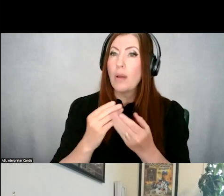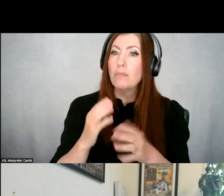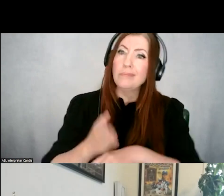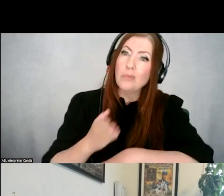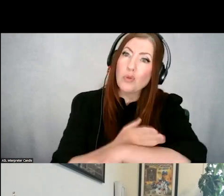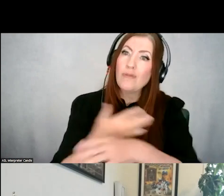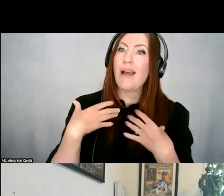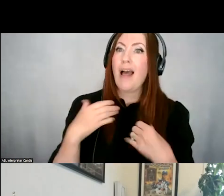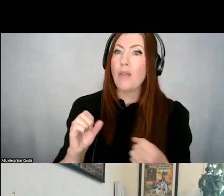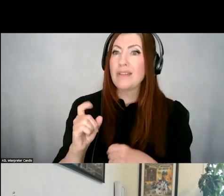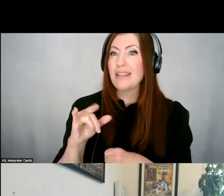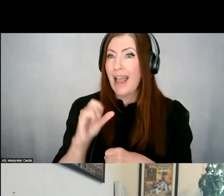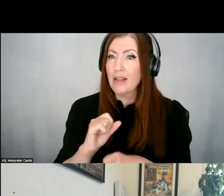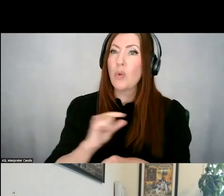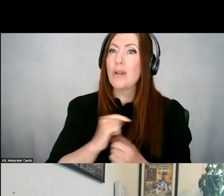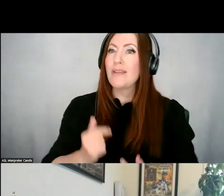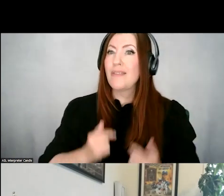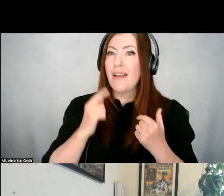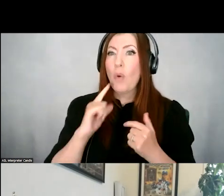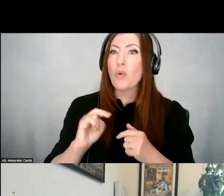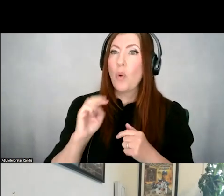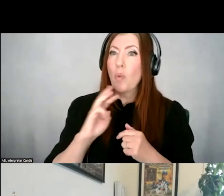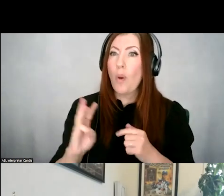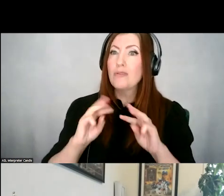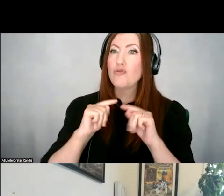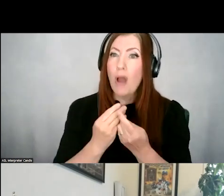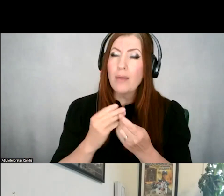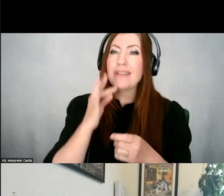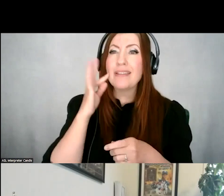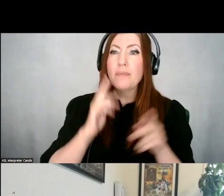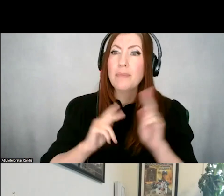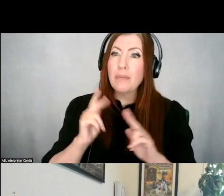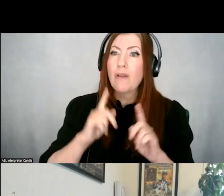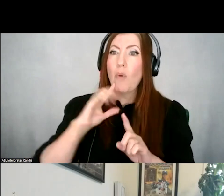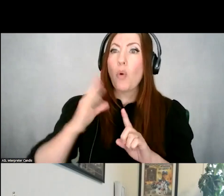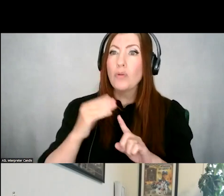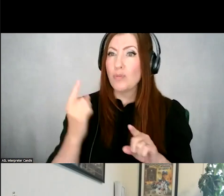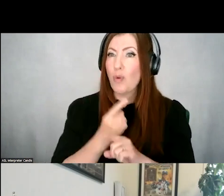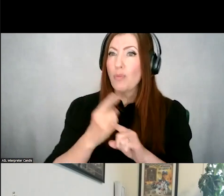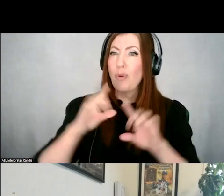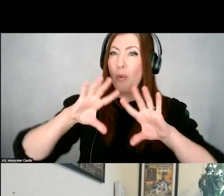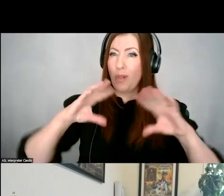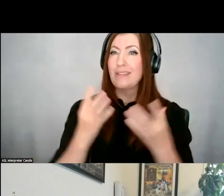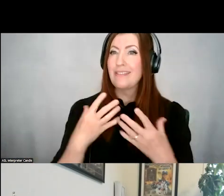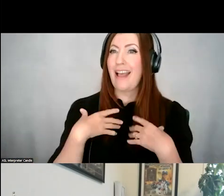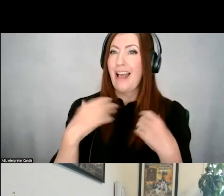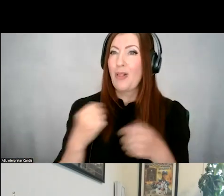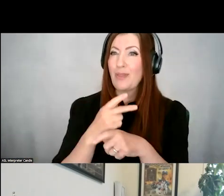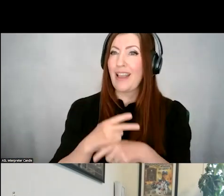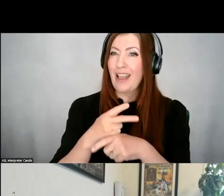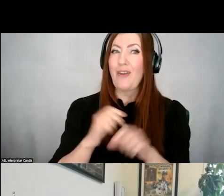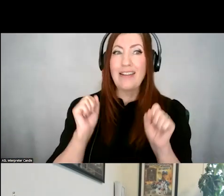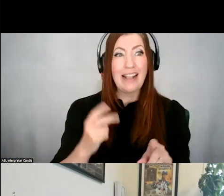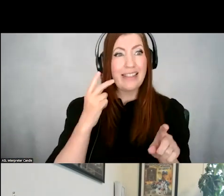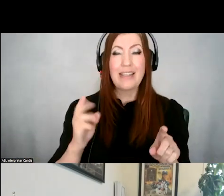of life of member tribes and Indian people in their delivery of culturally appropriate and holistic health care. This map here, you'll see